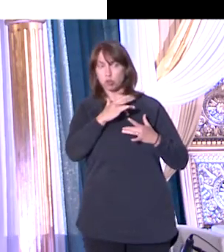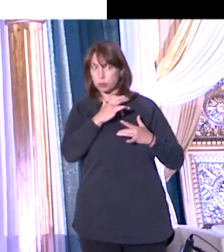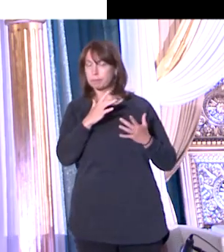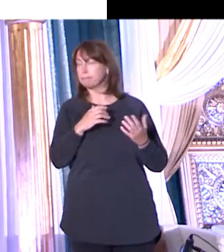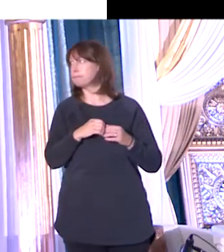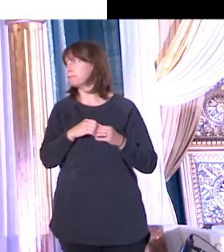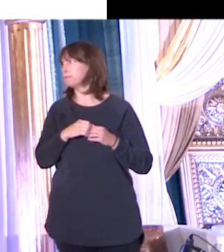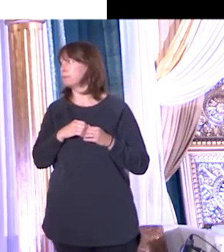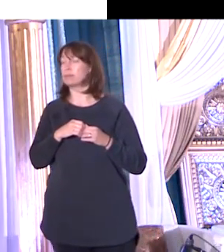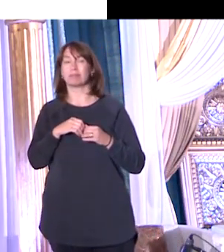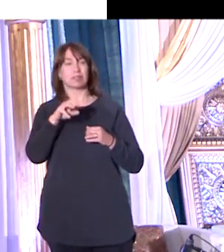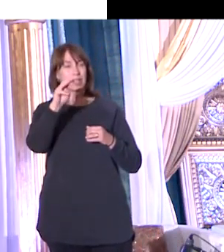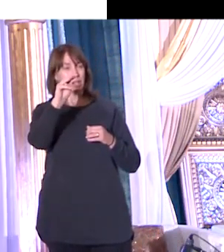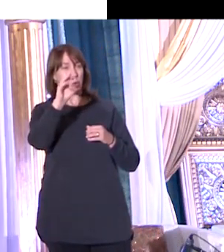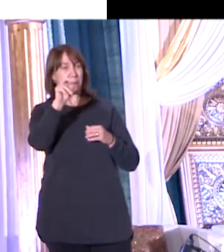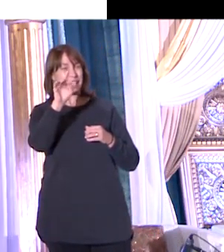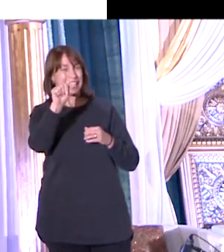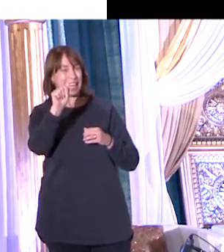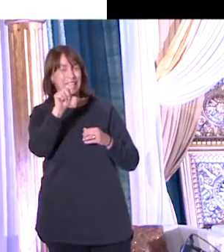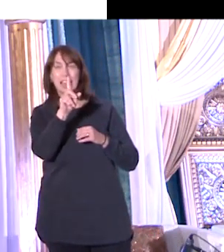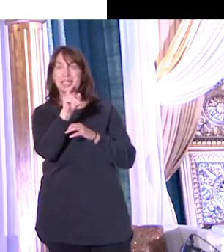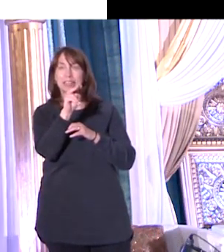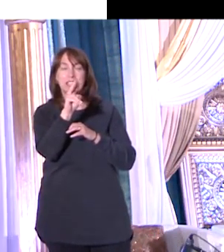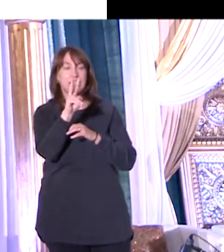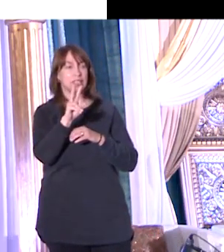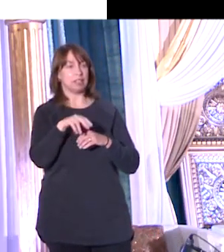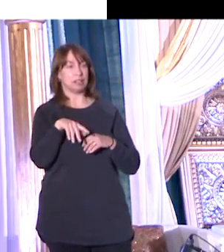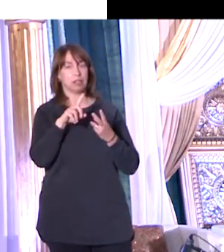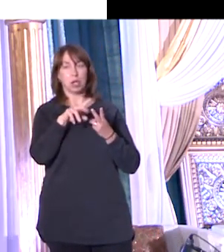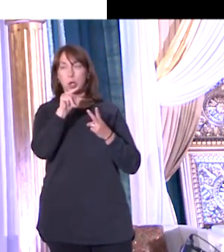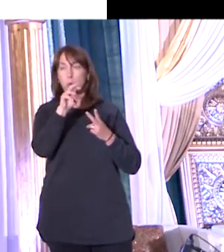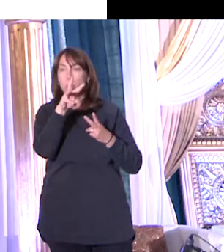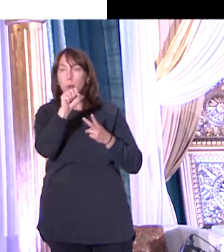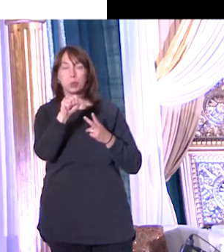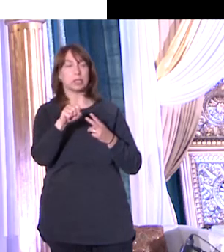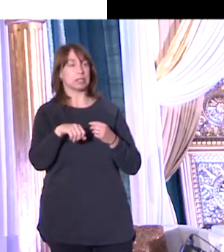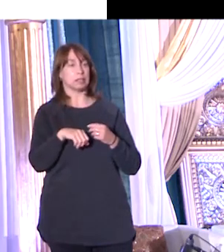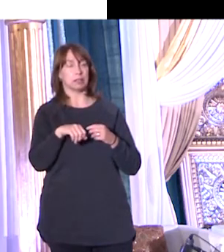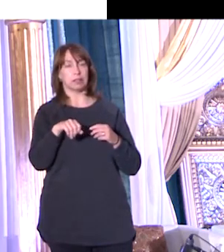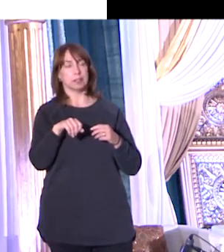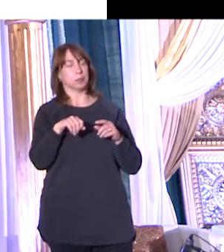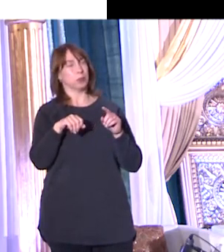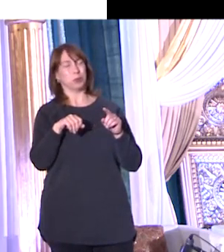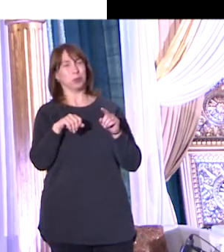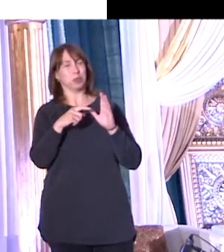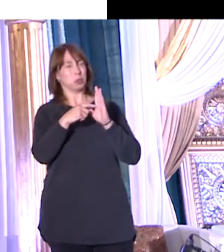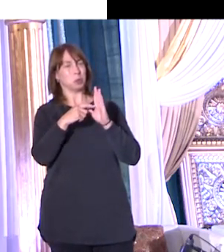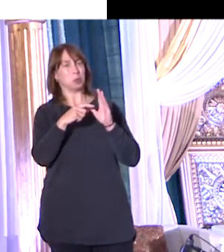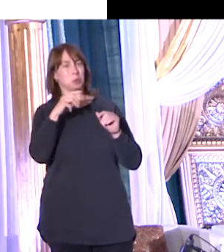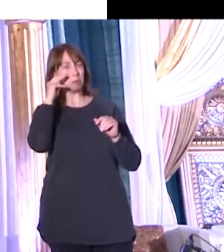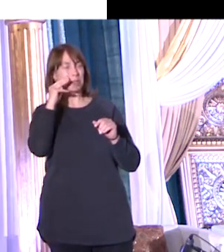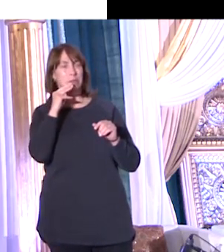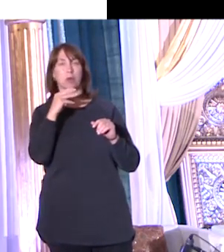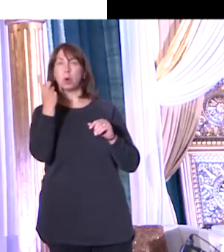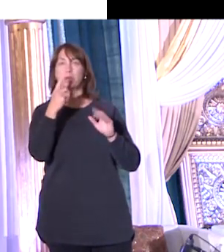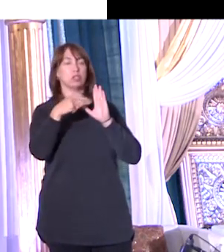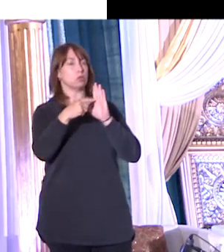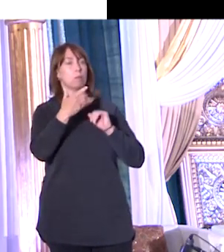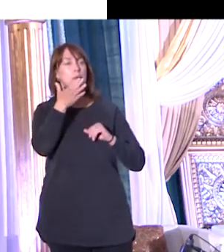about how the media portrays Muslims, discrimination against Muslims, issues about violent extremism and what it